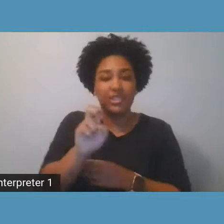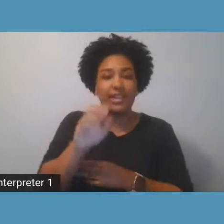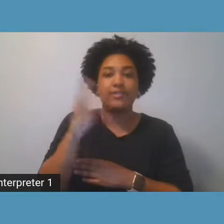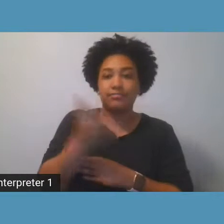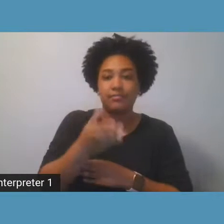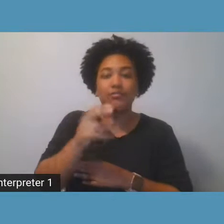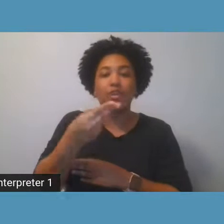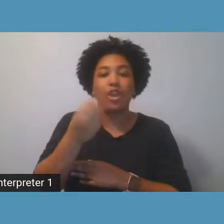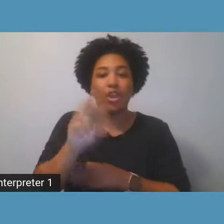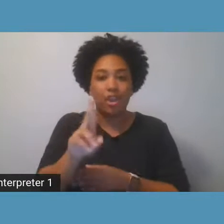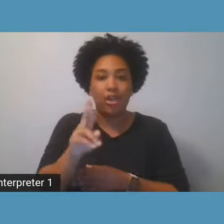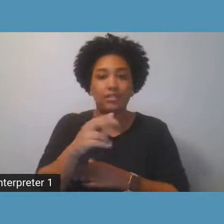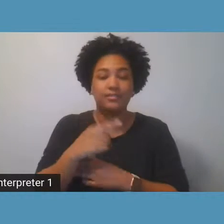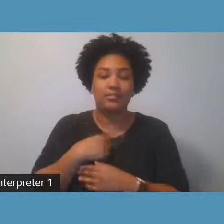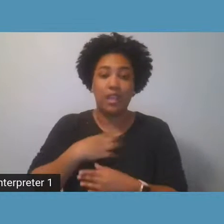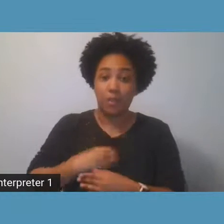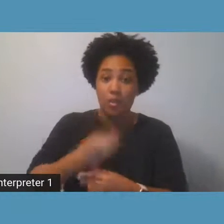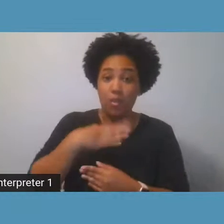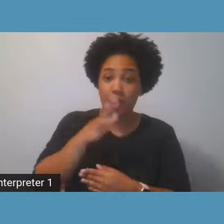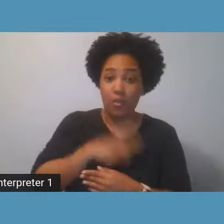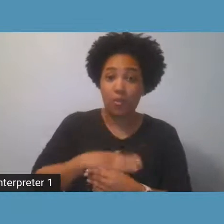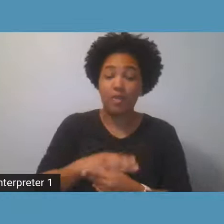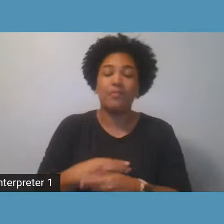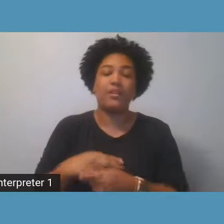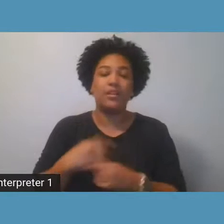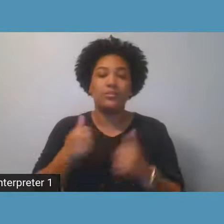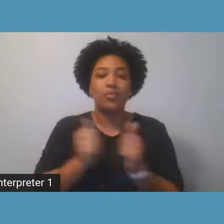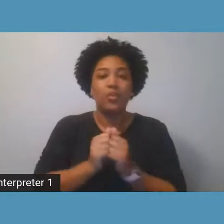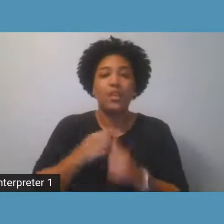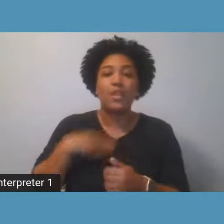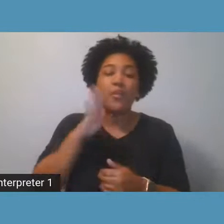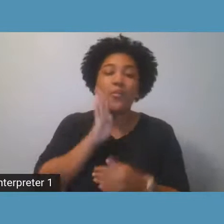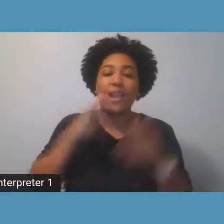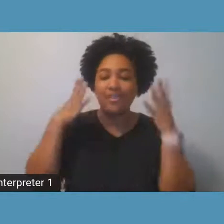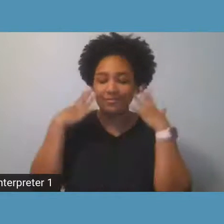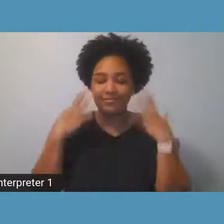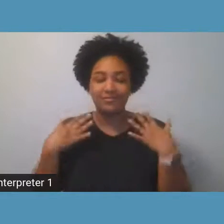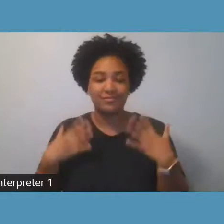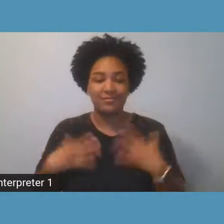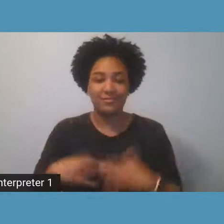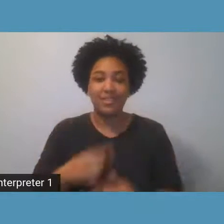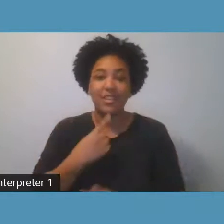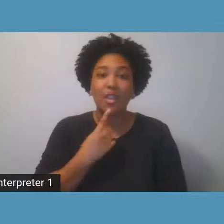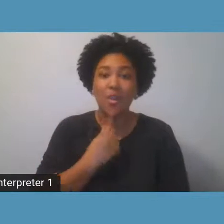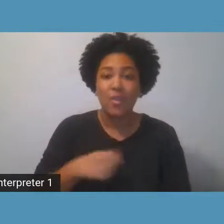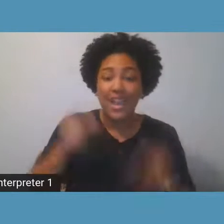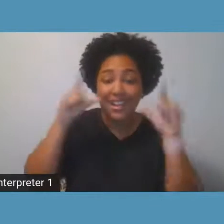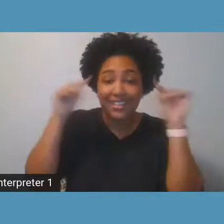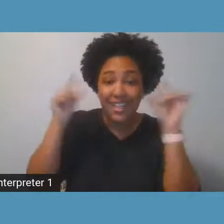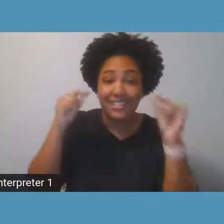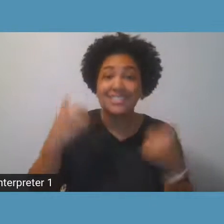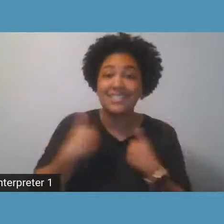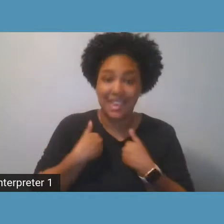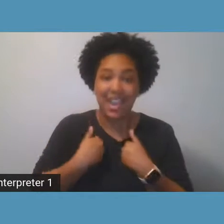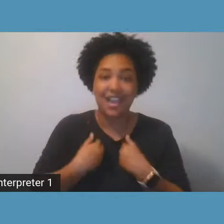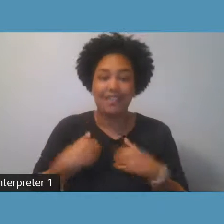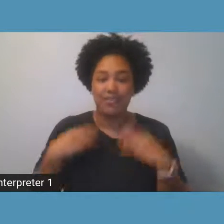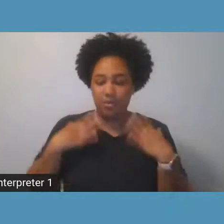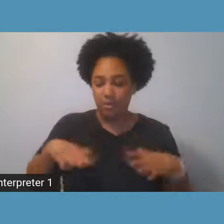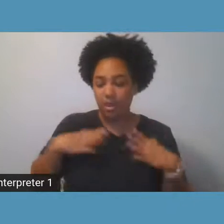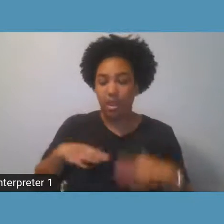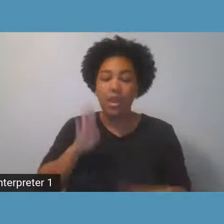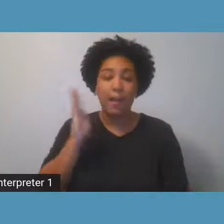wavy hair today pulled back and to the side, wearing red-rimmed glasses, and I'm wearing a blue button-down